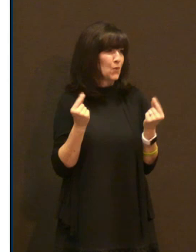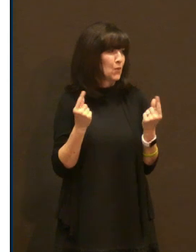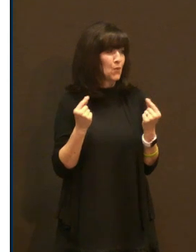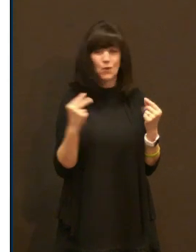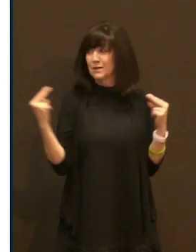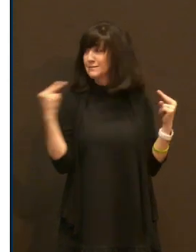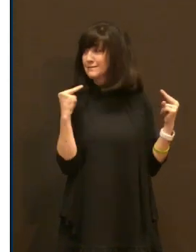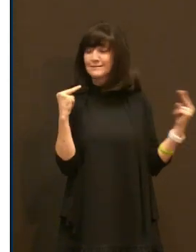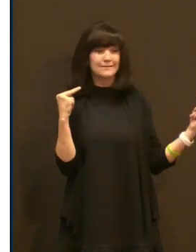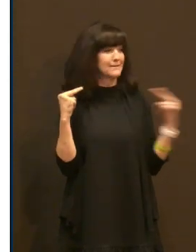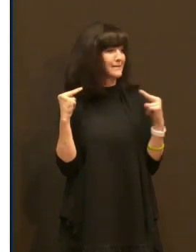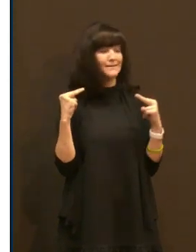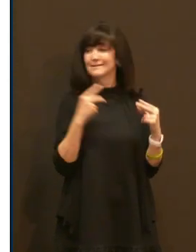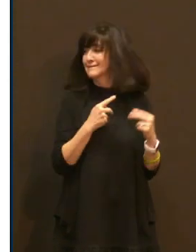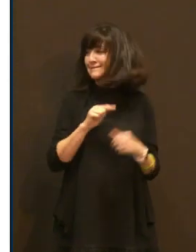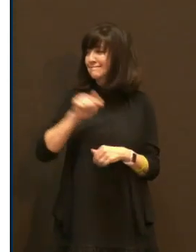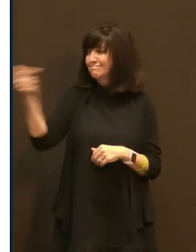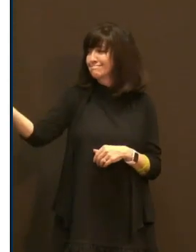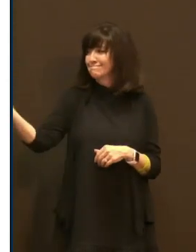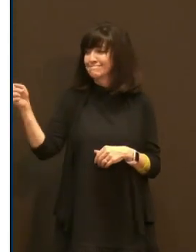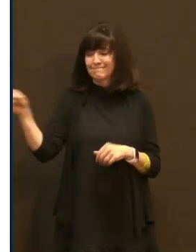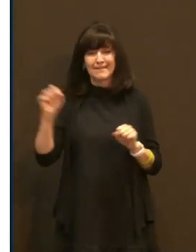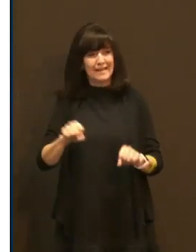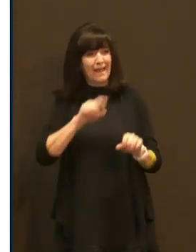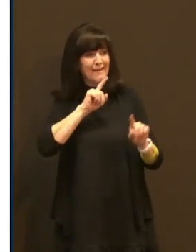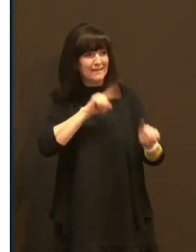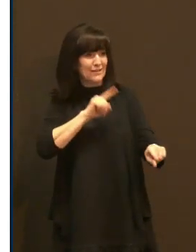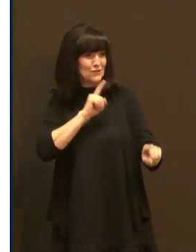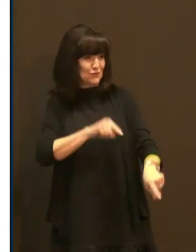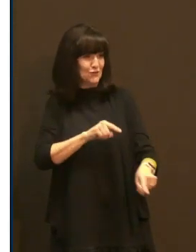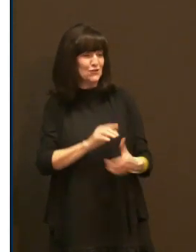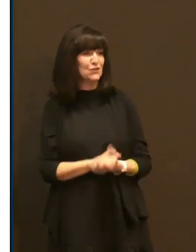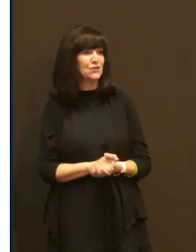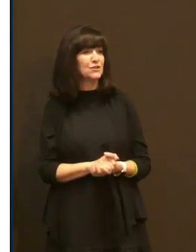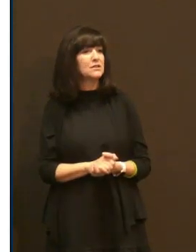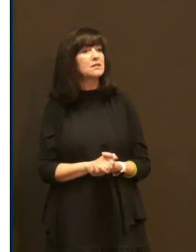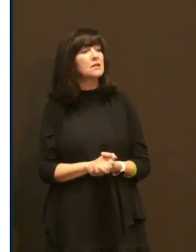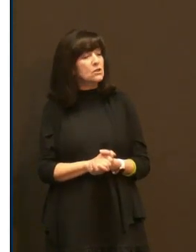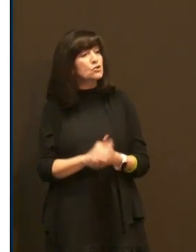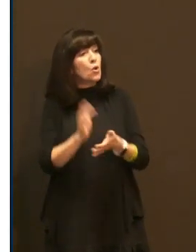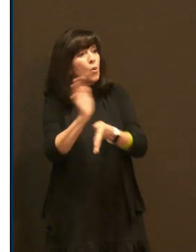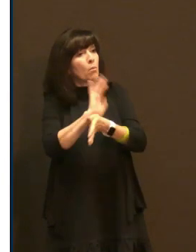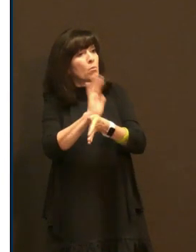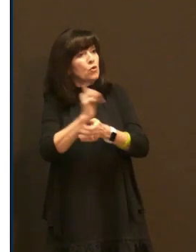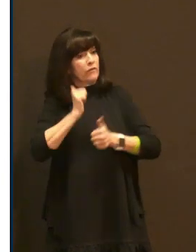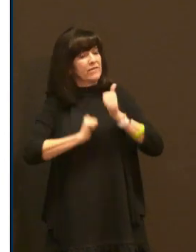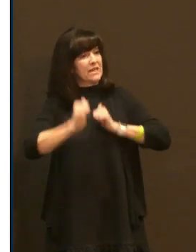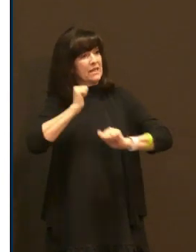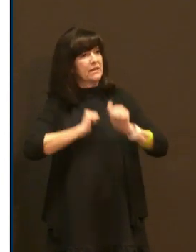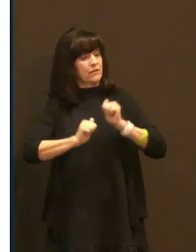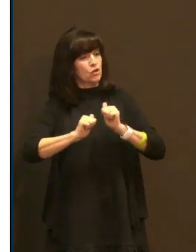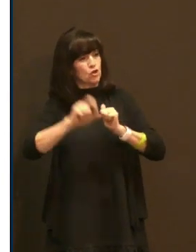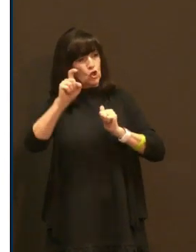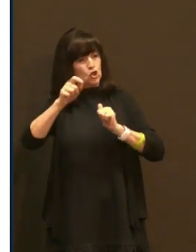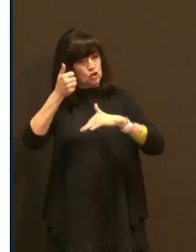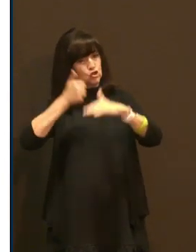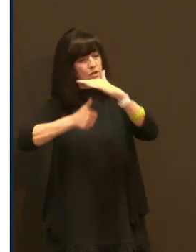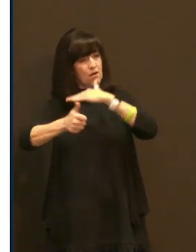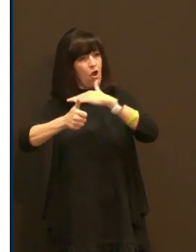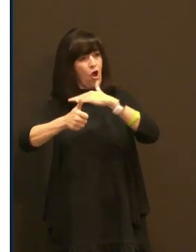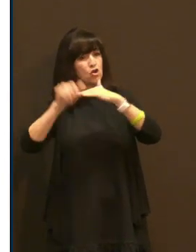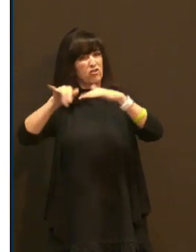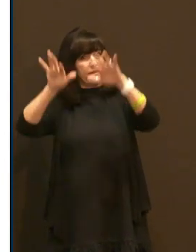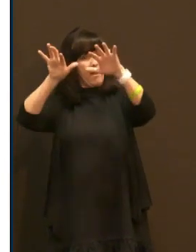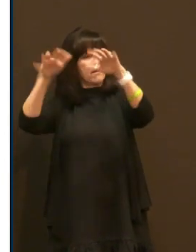We'll let Dr. Rattay take that one. So under the phase 1 guidance, movie theaters would fit under performing arts.